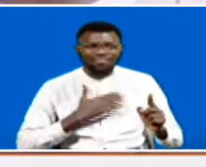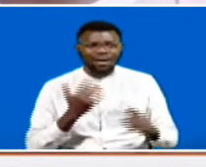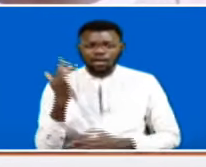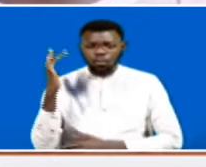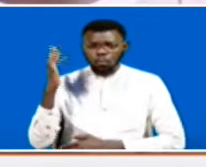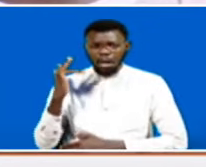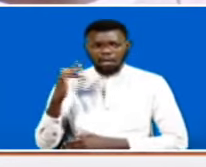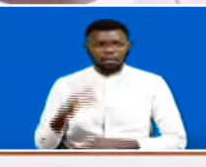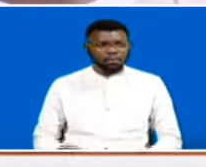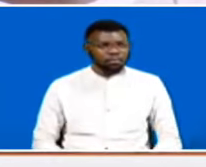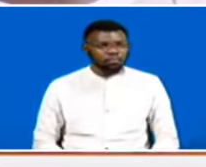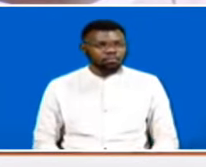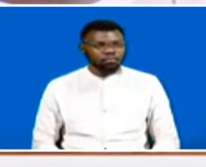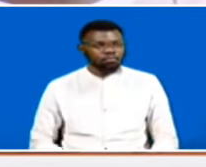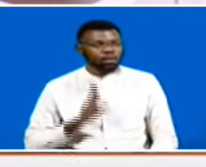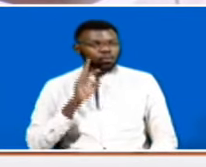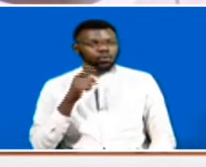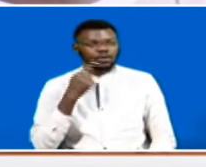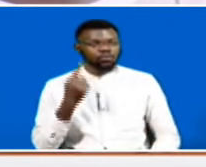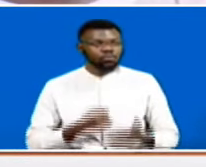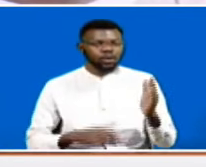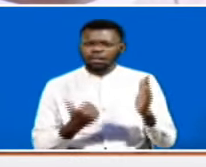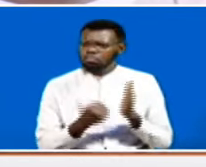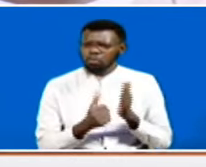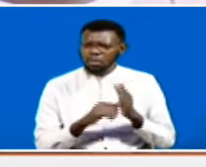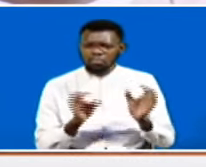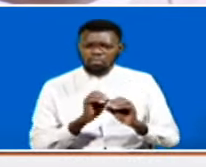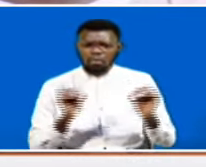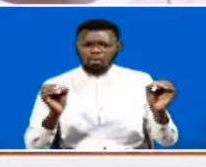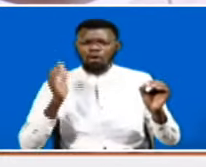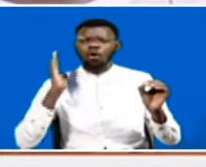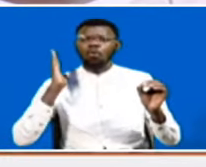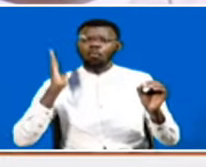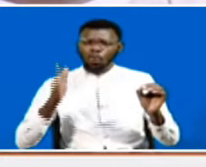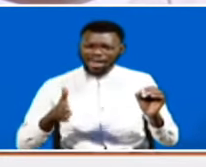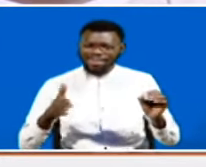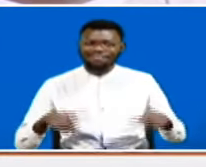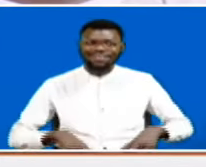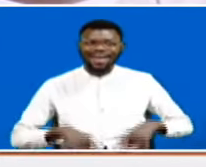Kanyambia usijali atafukuka makiwa na bibi yake. Yani